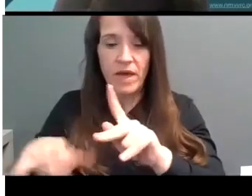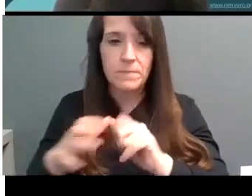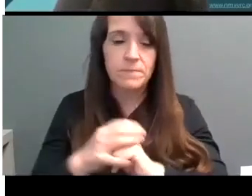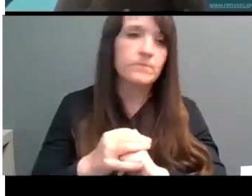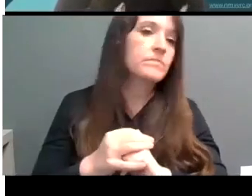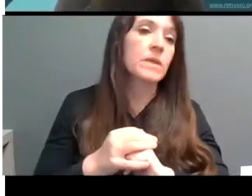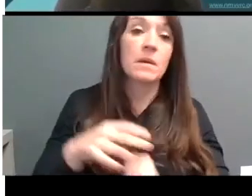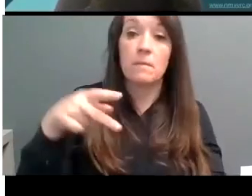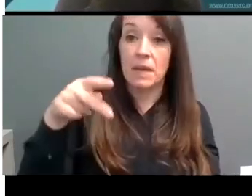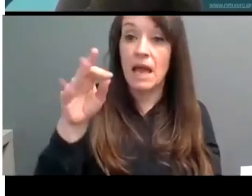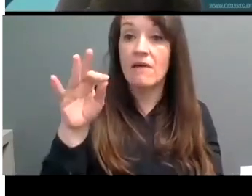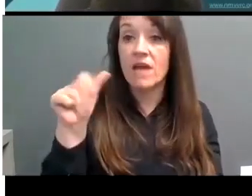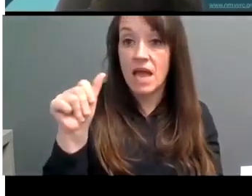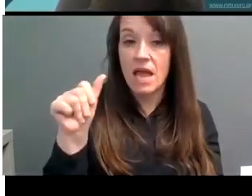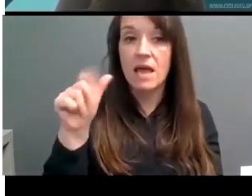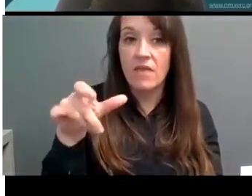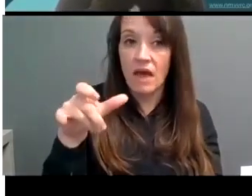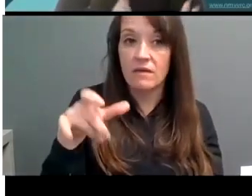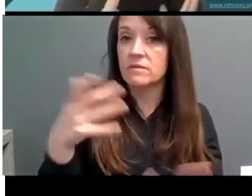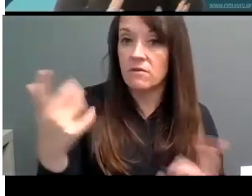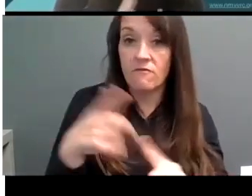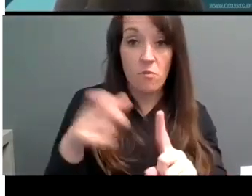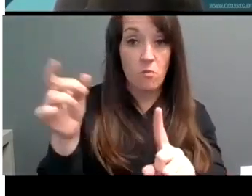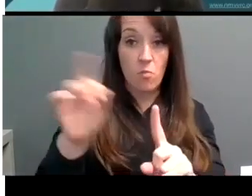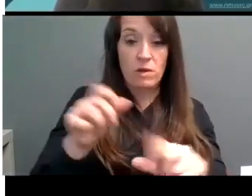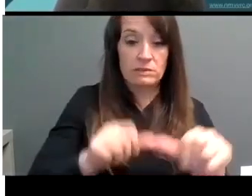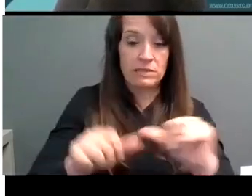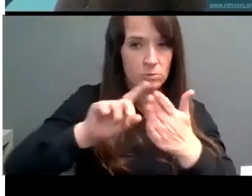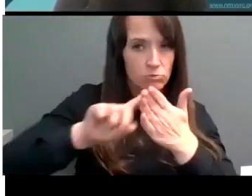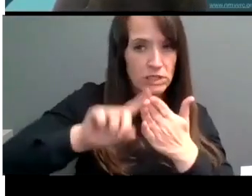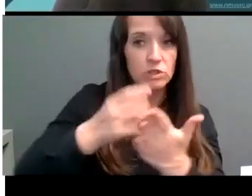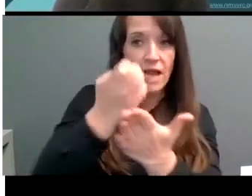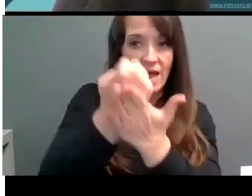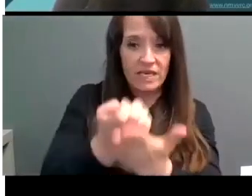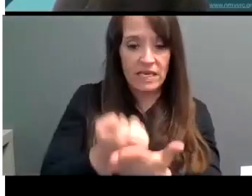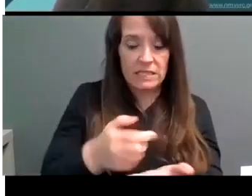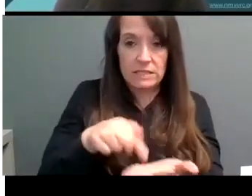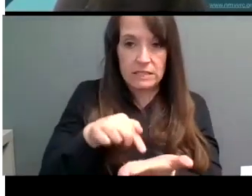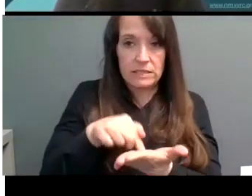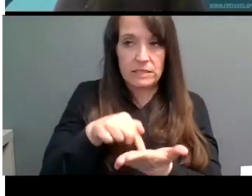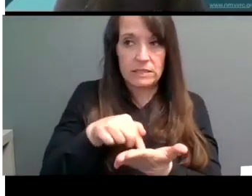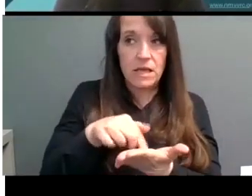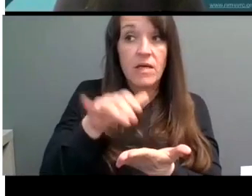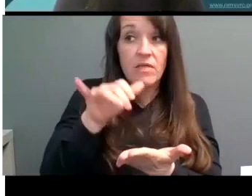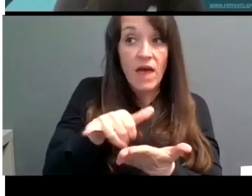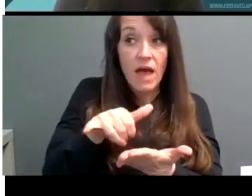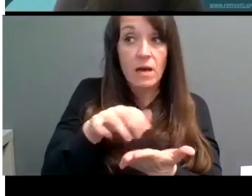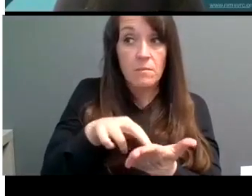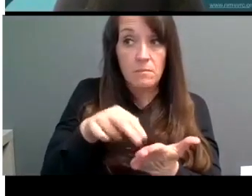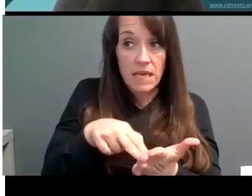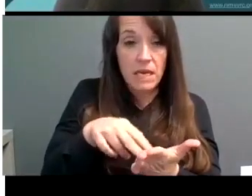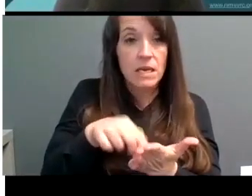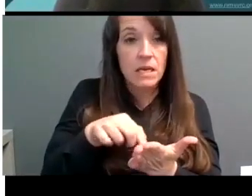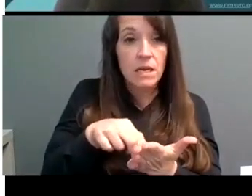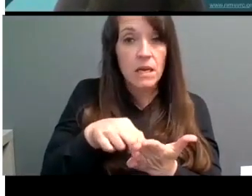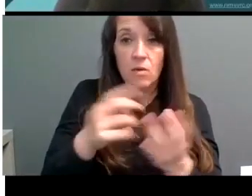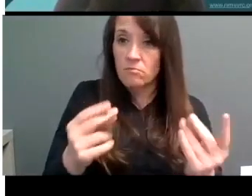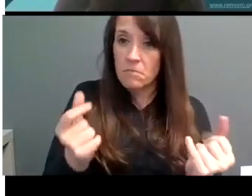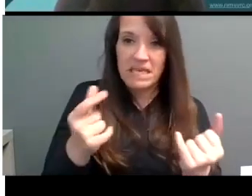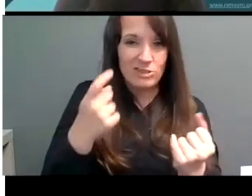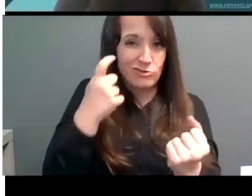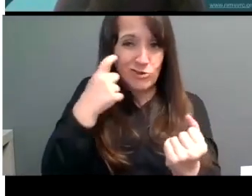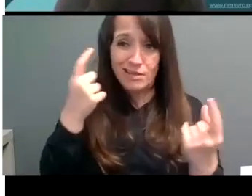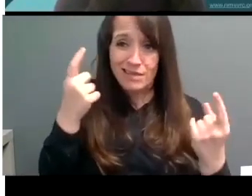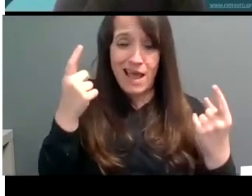psychological first aid is an evidence-informed approach. And the whole goal of psychological first aid is to assist in the immediate aftermath